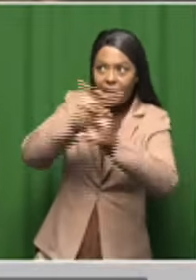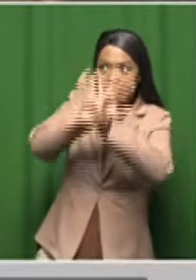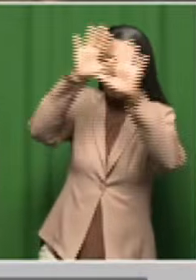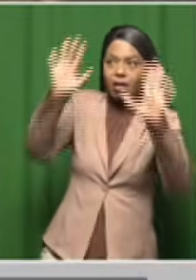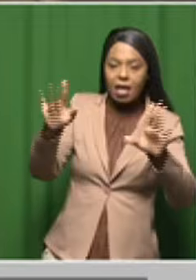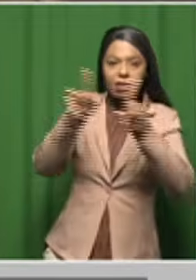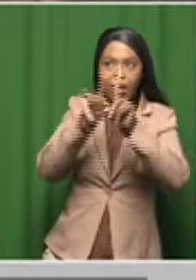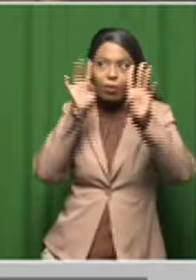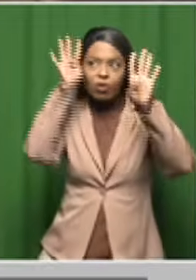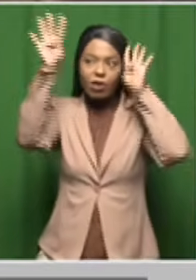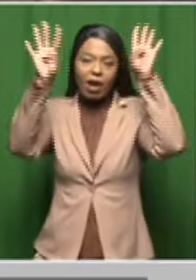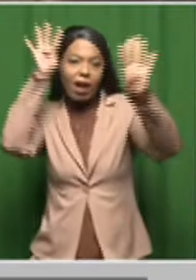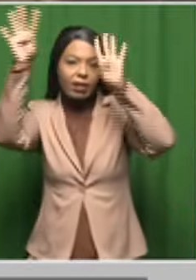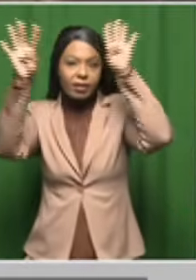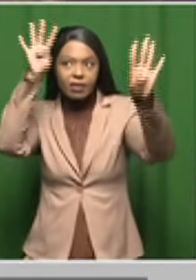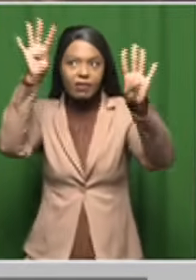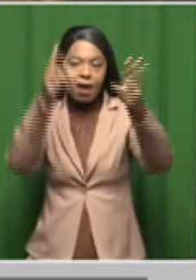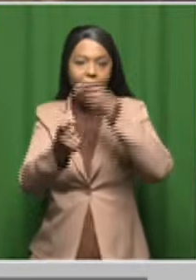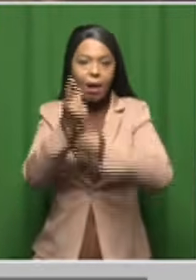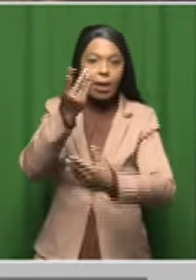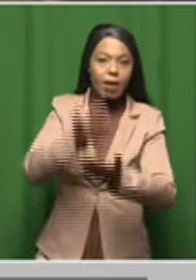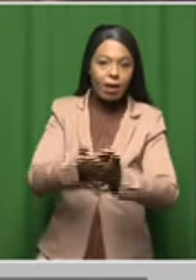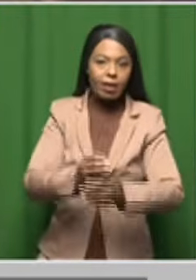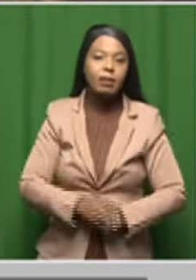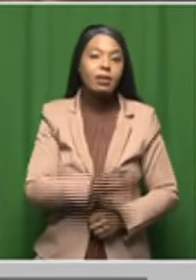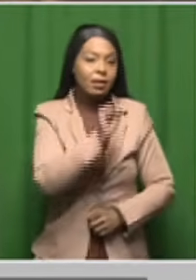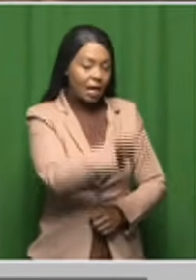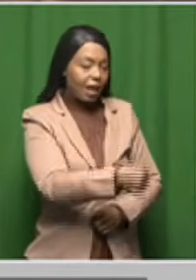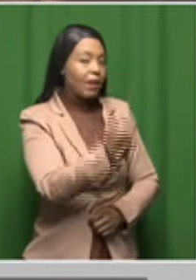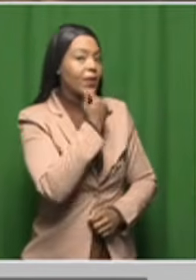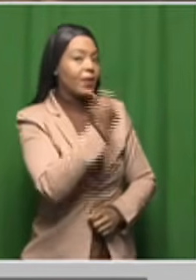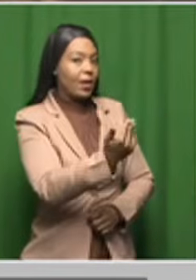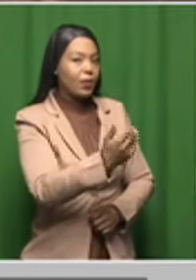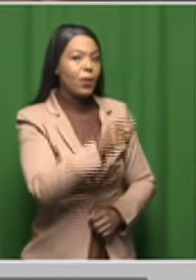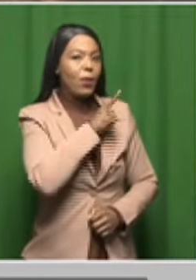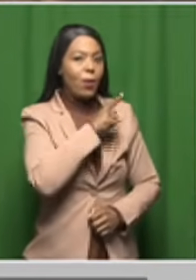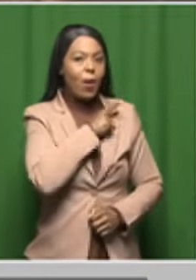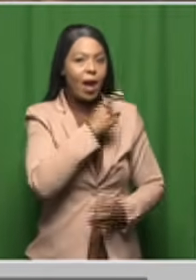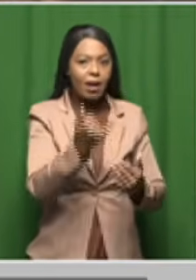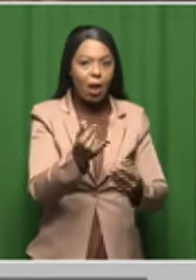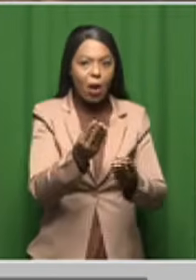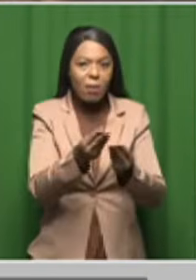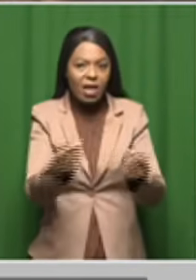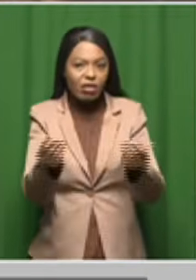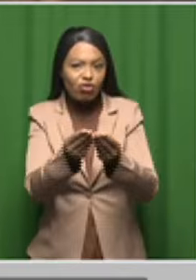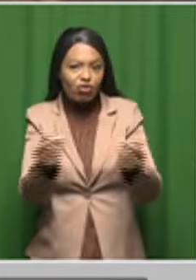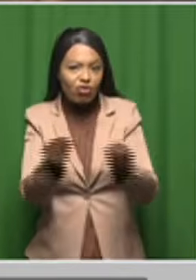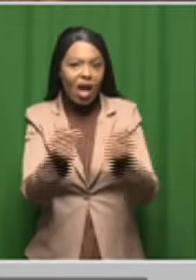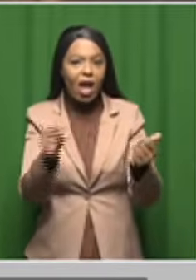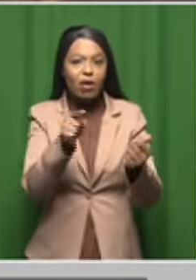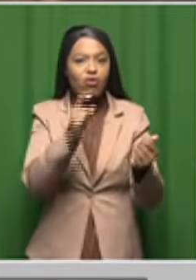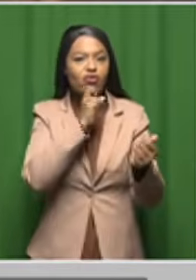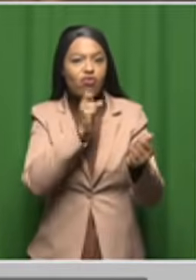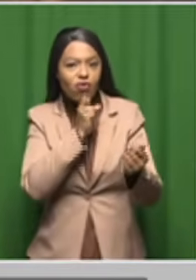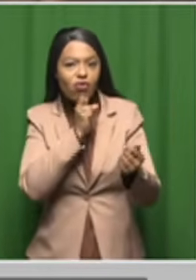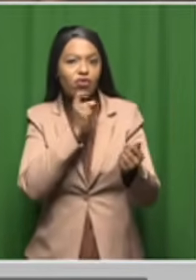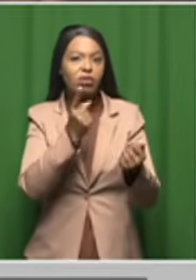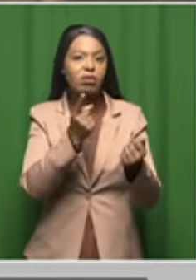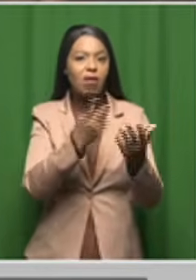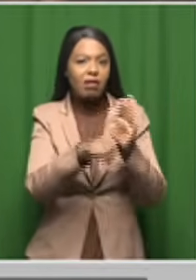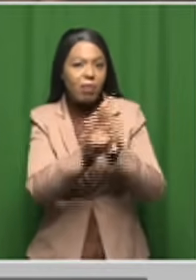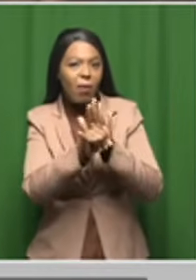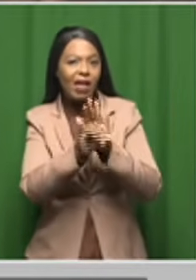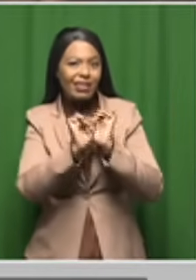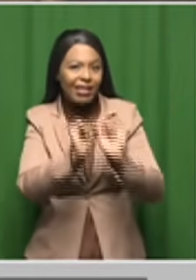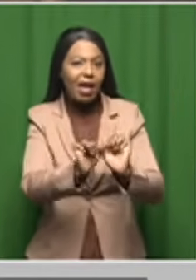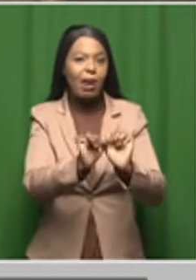thank you for that, Prof, because Dr. Bester, obviously if you're looking at the material that is being used and the symbolism, the metaphorical meaning